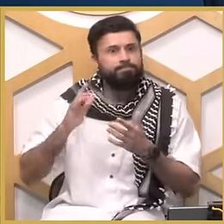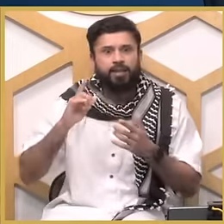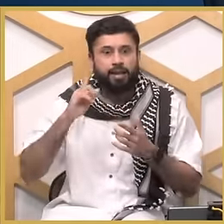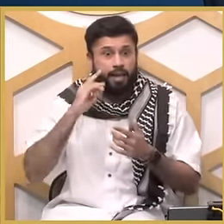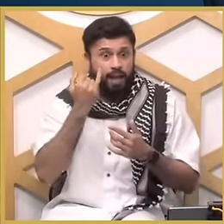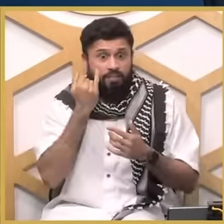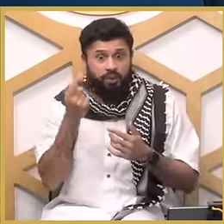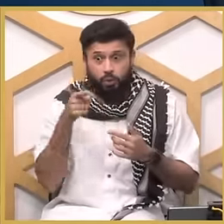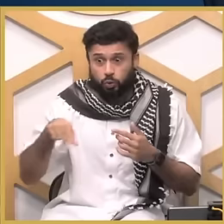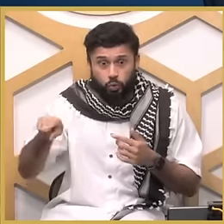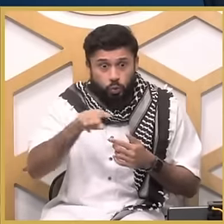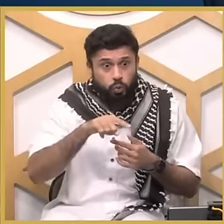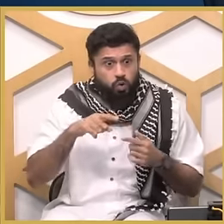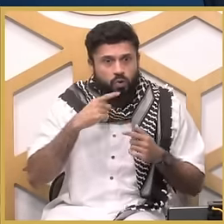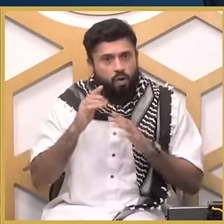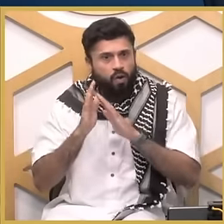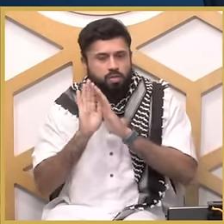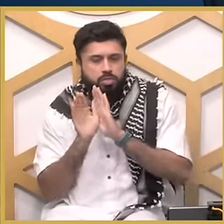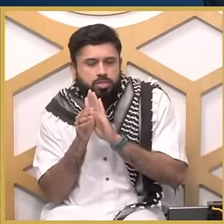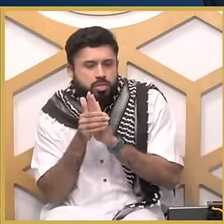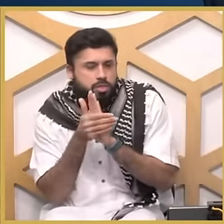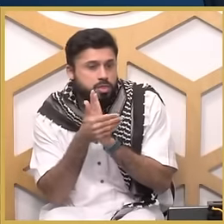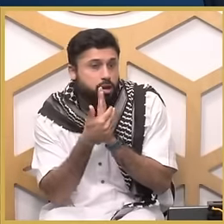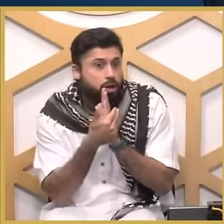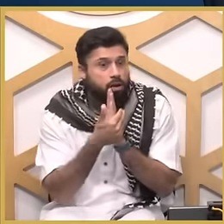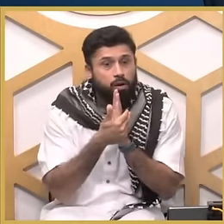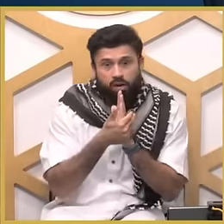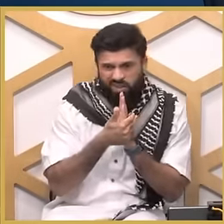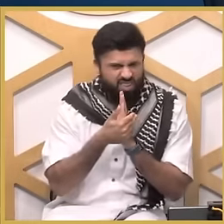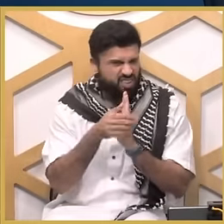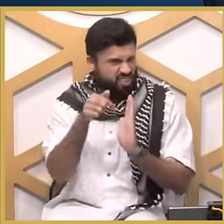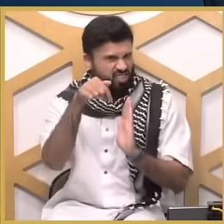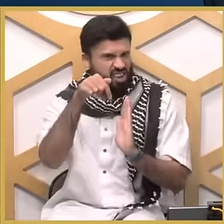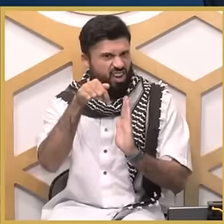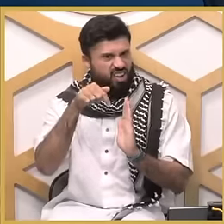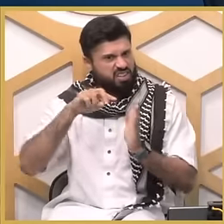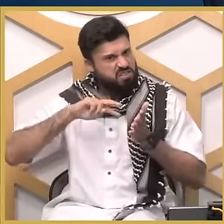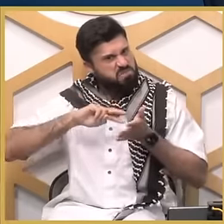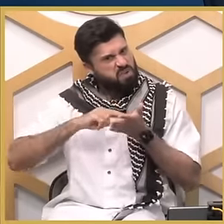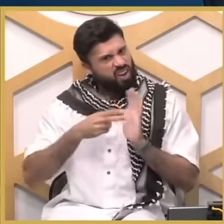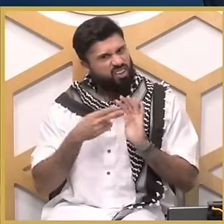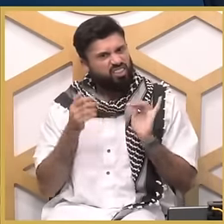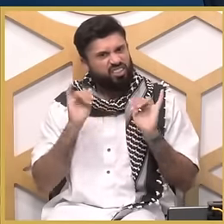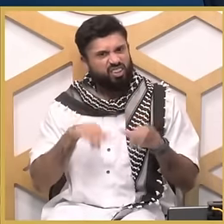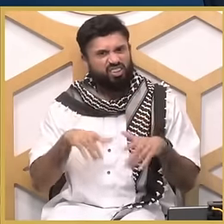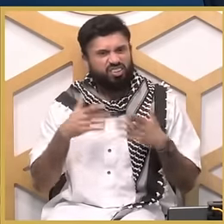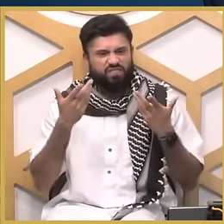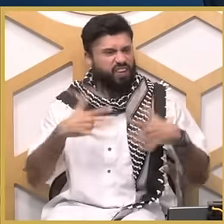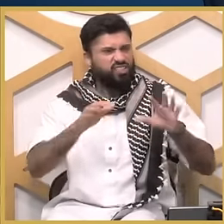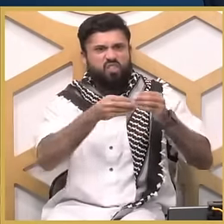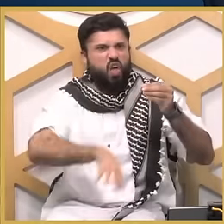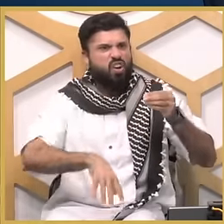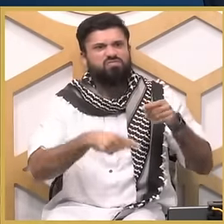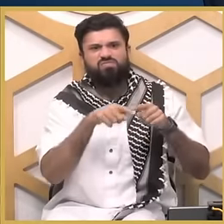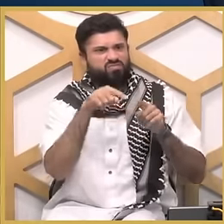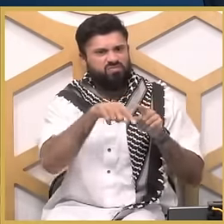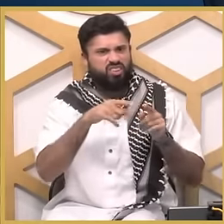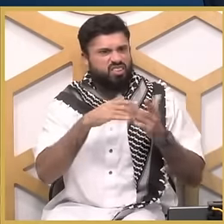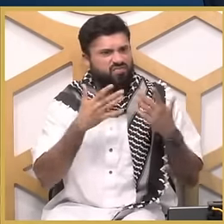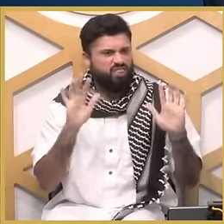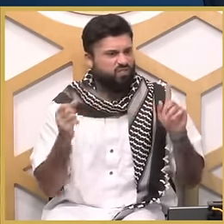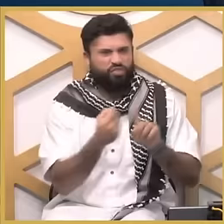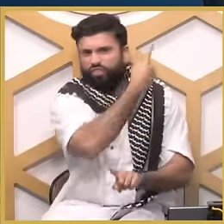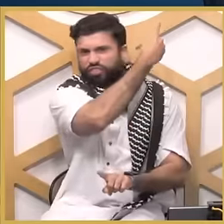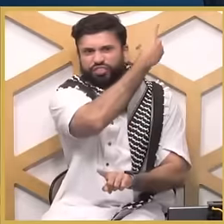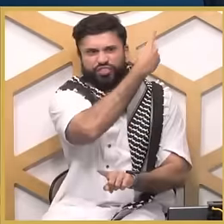their iman comes back to them. So he says, look, it's dangerous. If you continue this path, they're going to leave the realm of ihsan